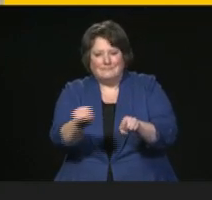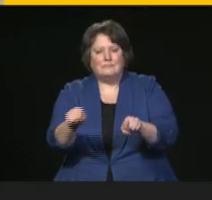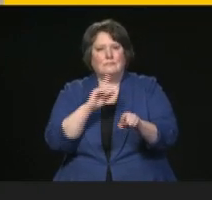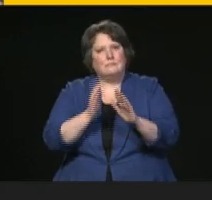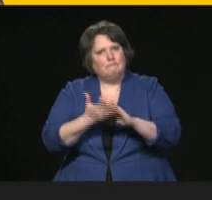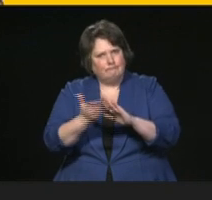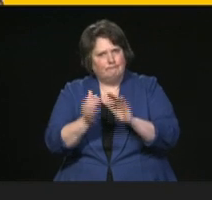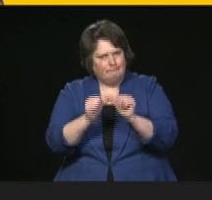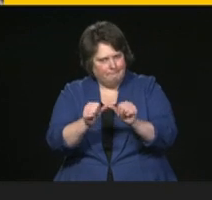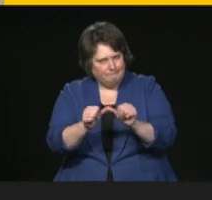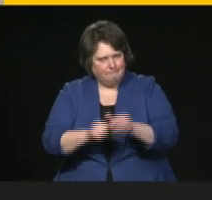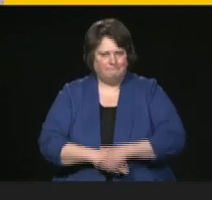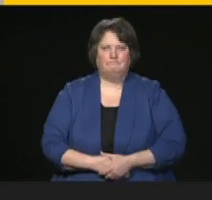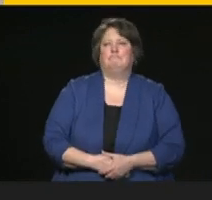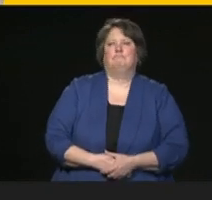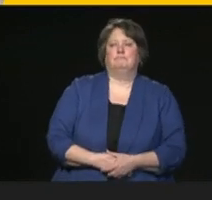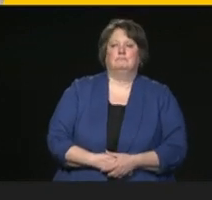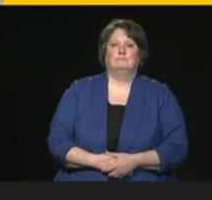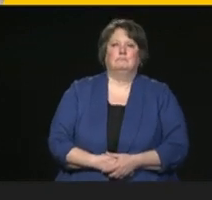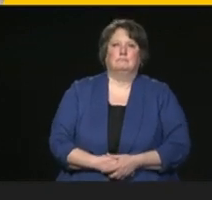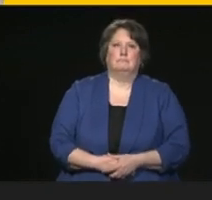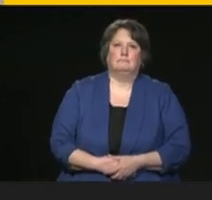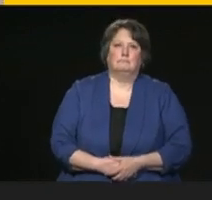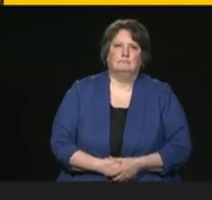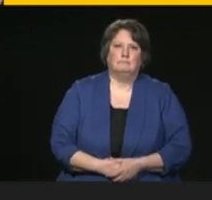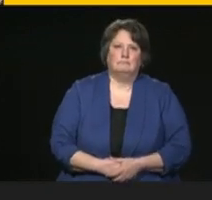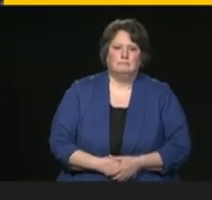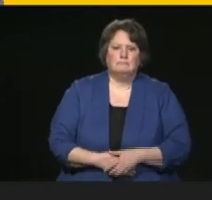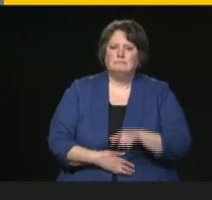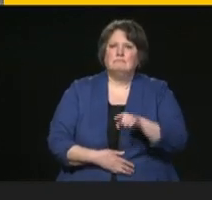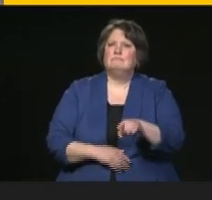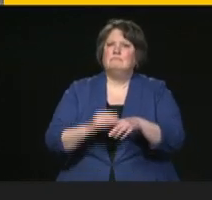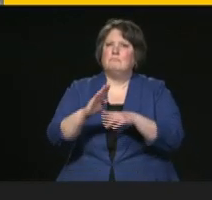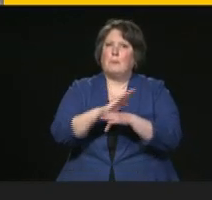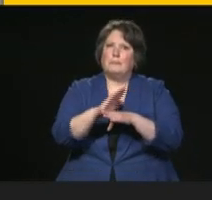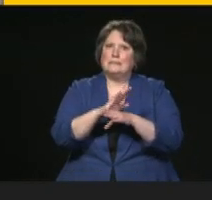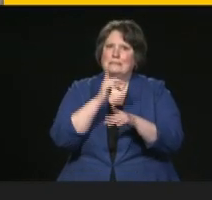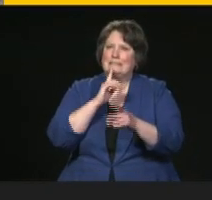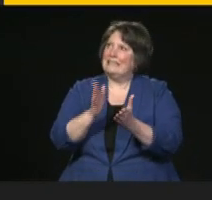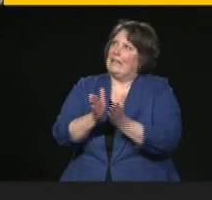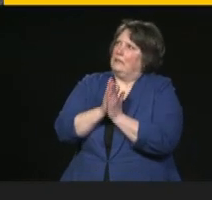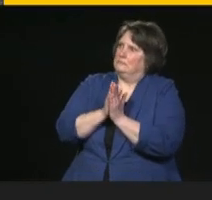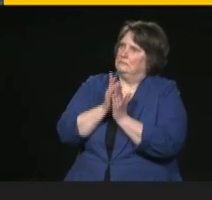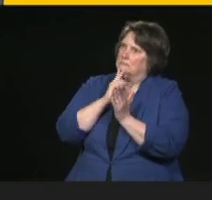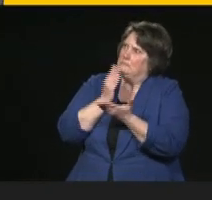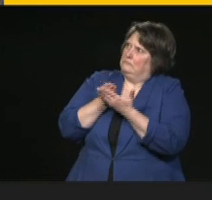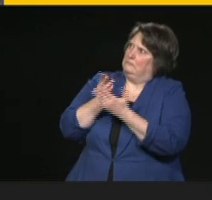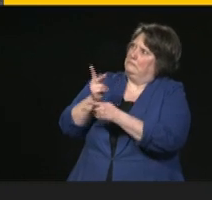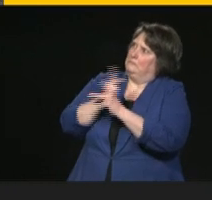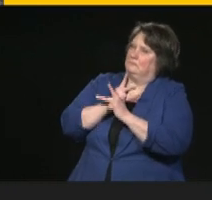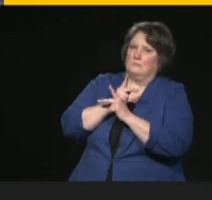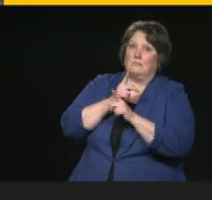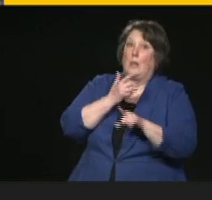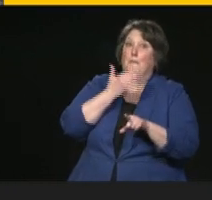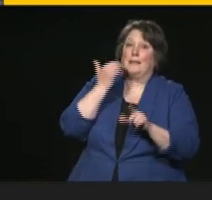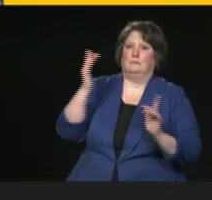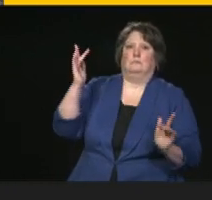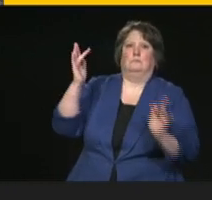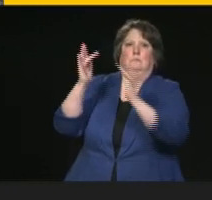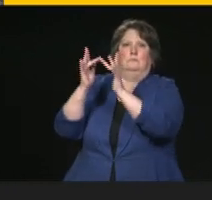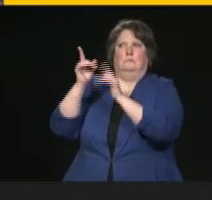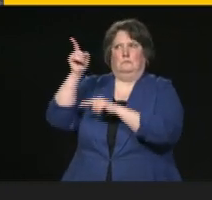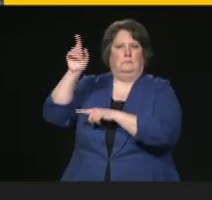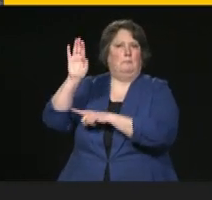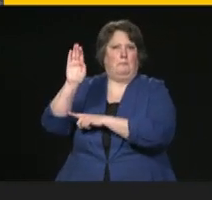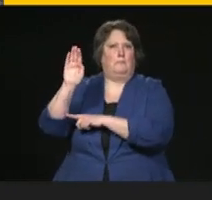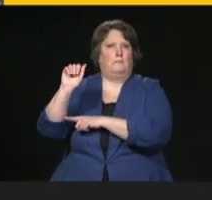Businesses will be able to ask to receive these loans directly through financial institutions. These announcements